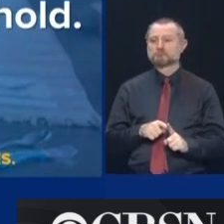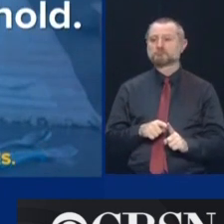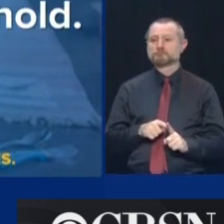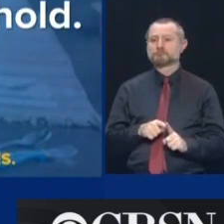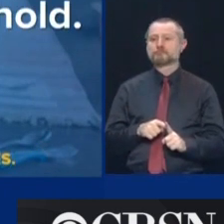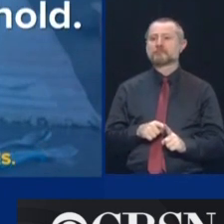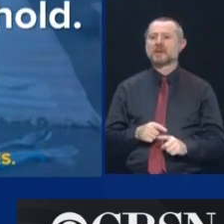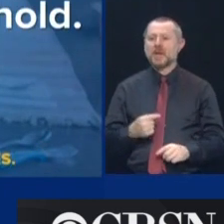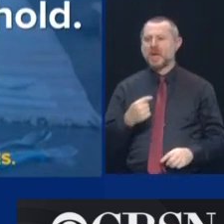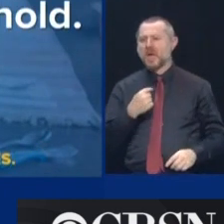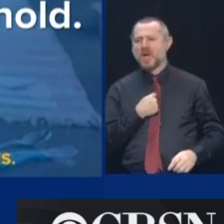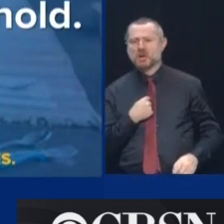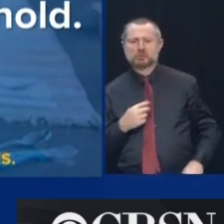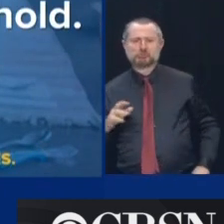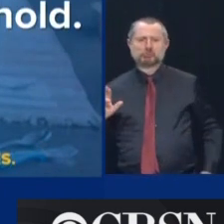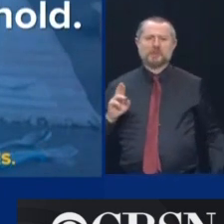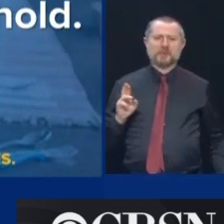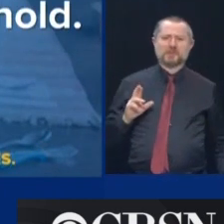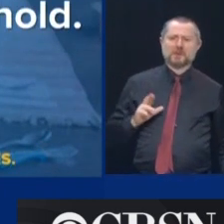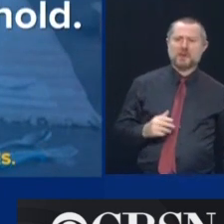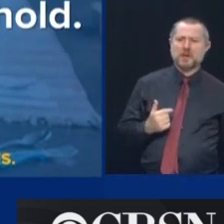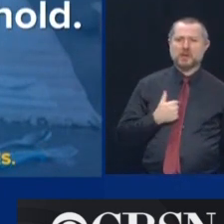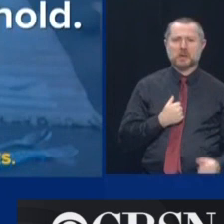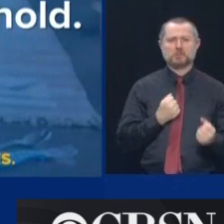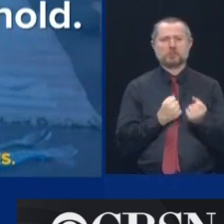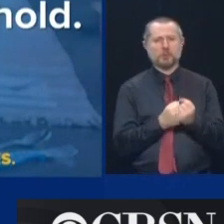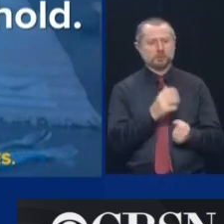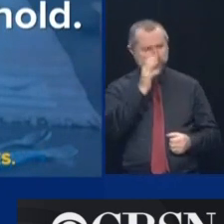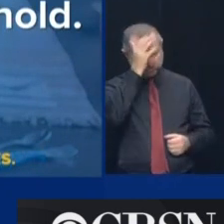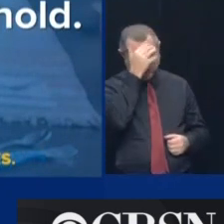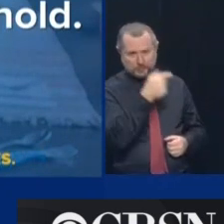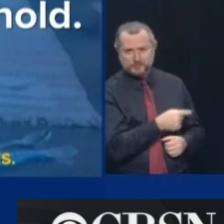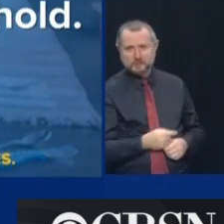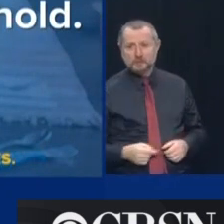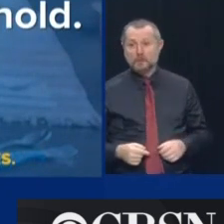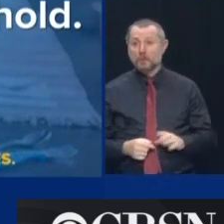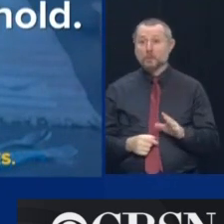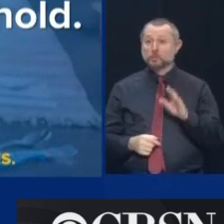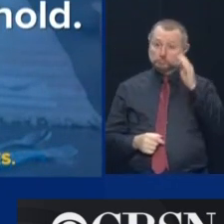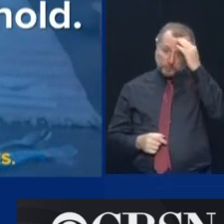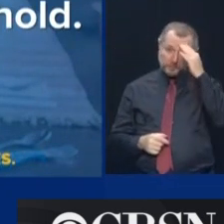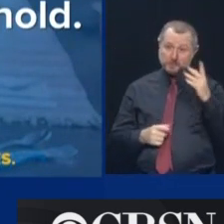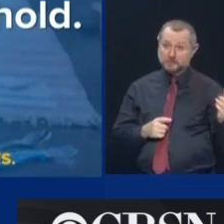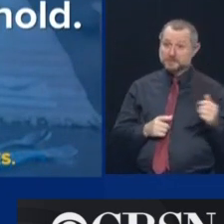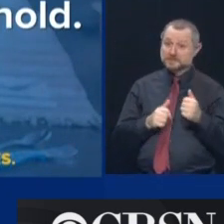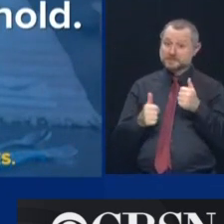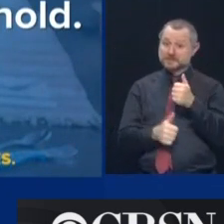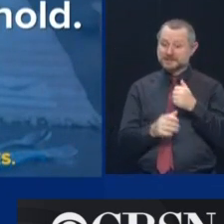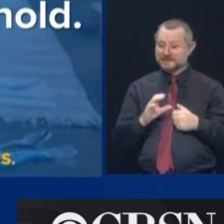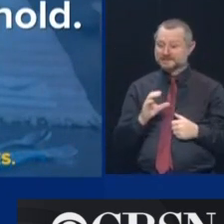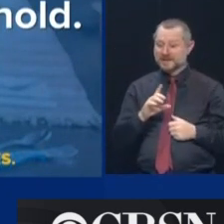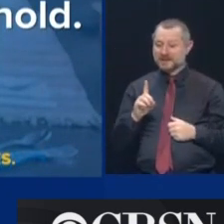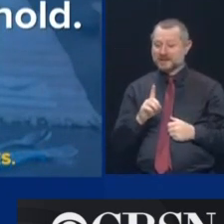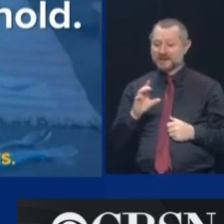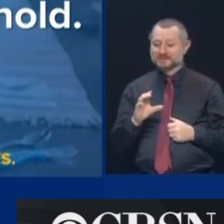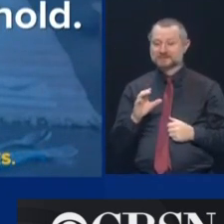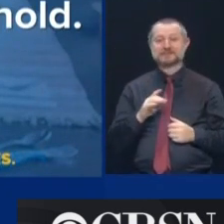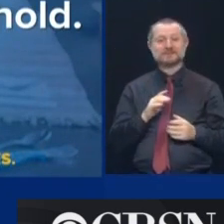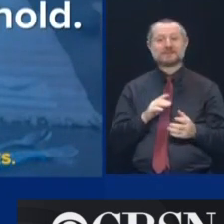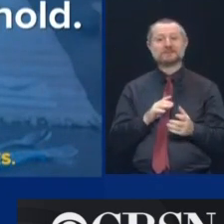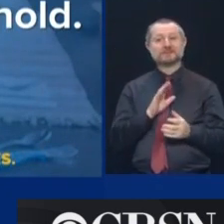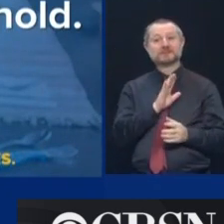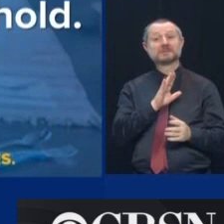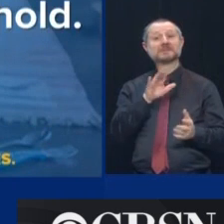a Republican. I voted for Donald Trump. Donald Trump's CDC, his Center